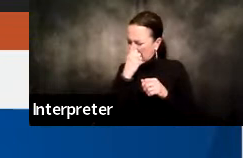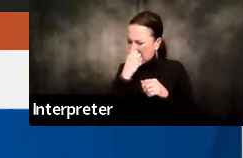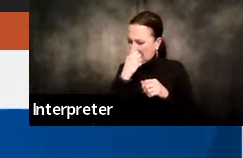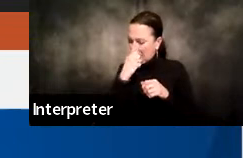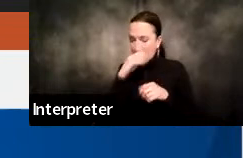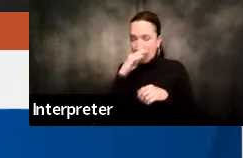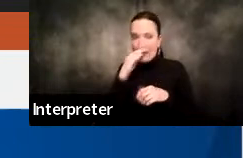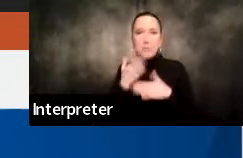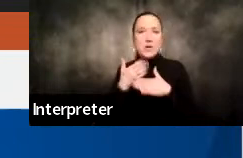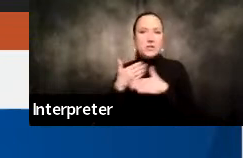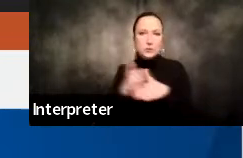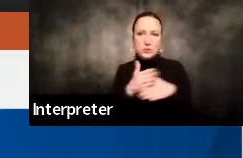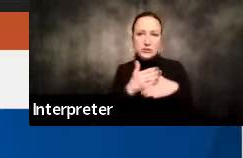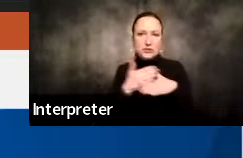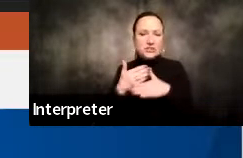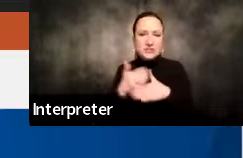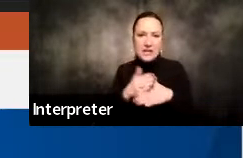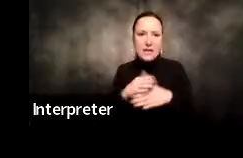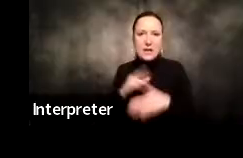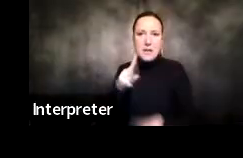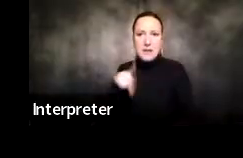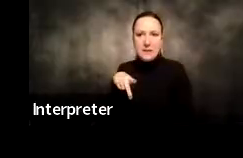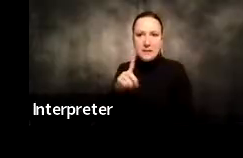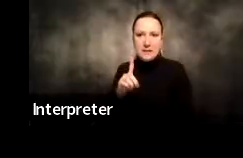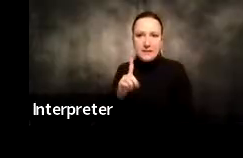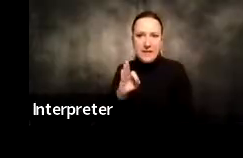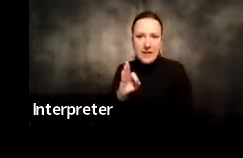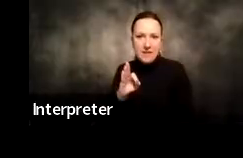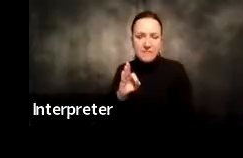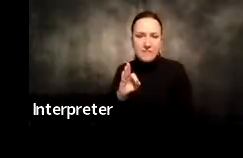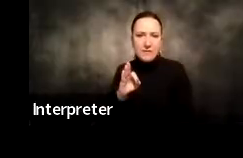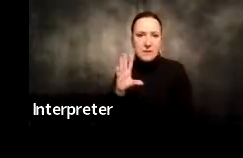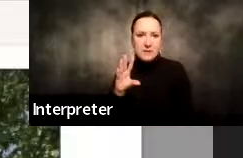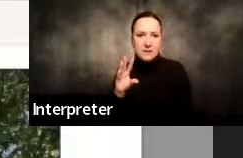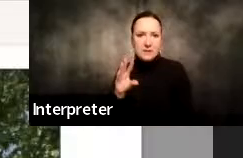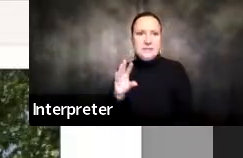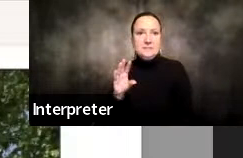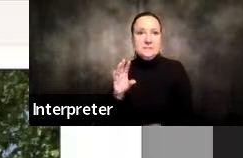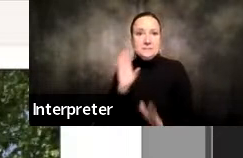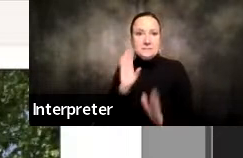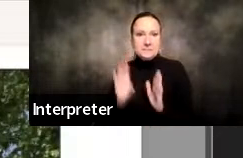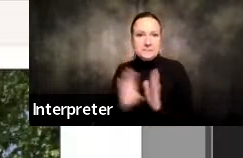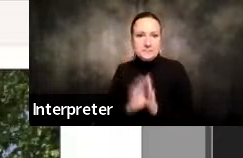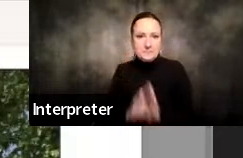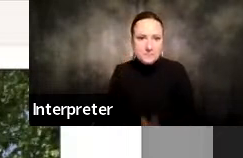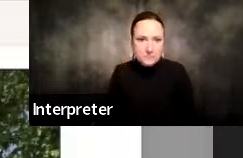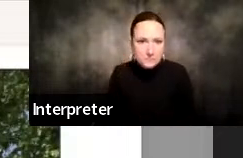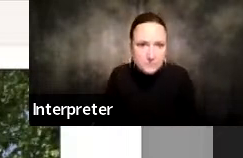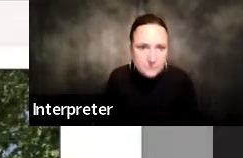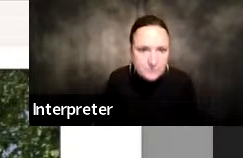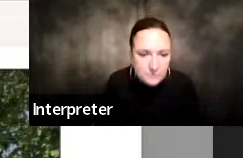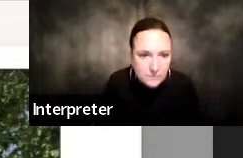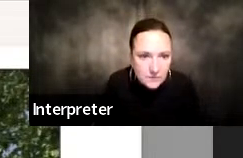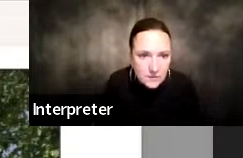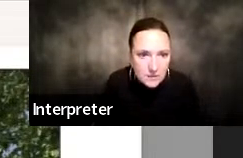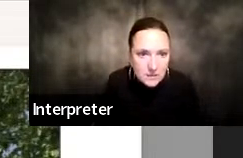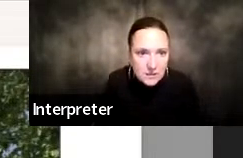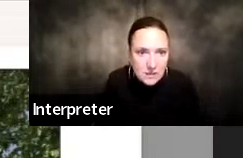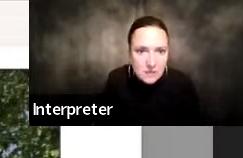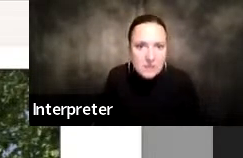PDF I took. These are just pictures from this past weekend. You see these photographs? Thank you.